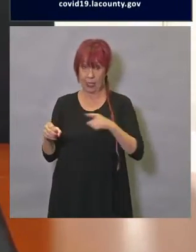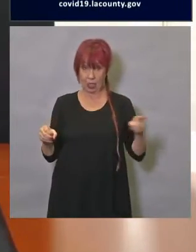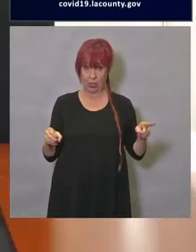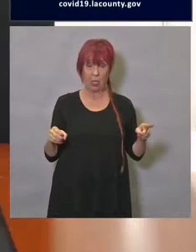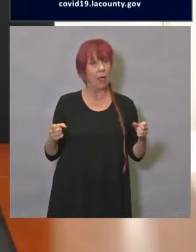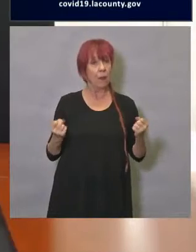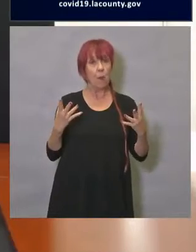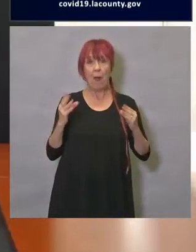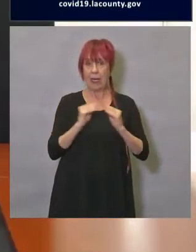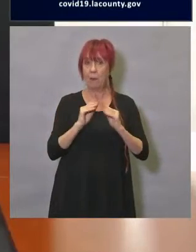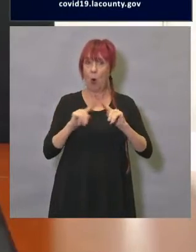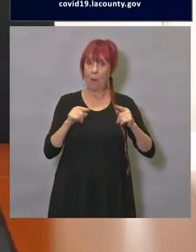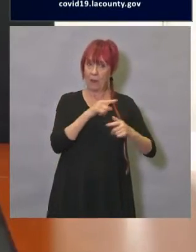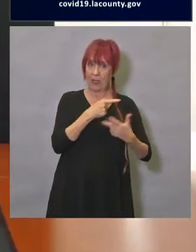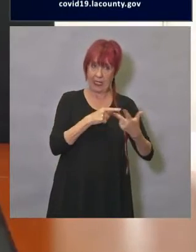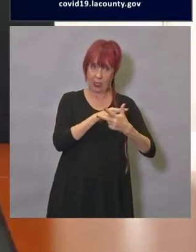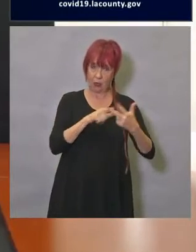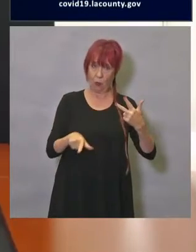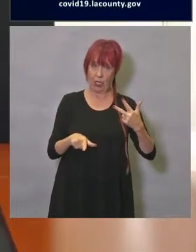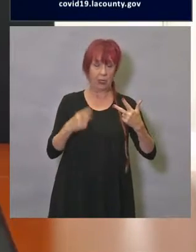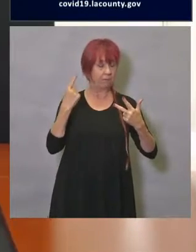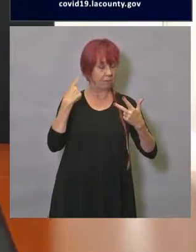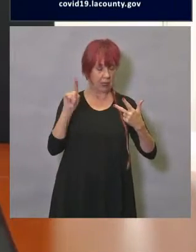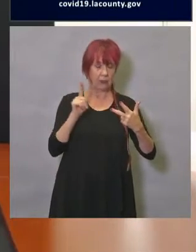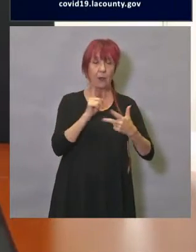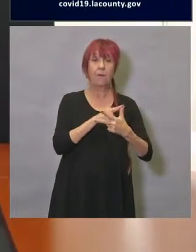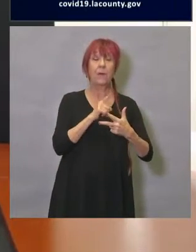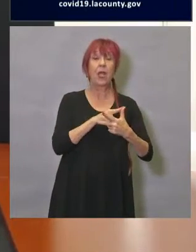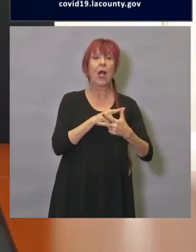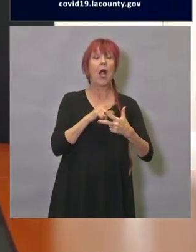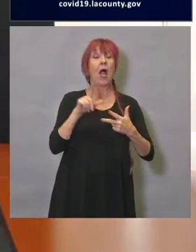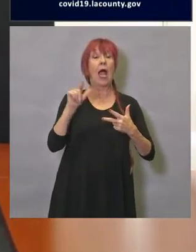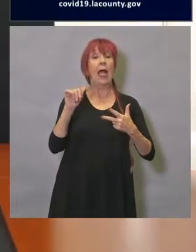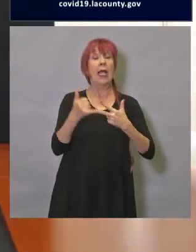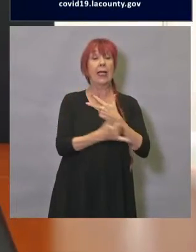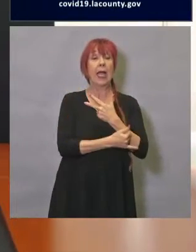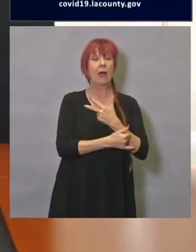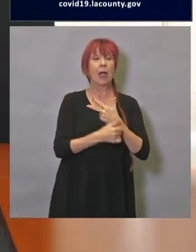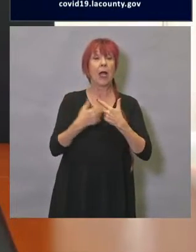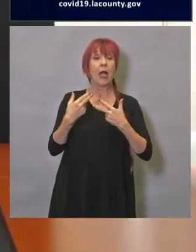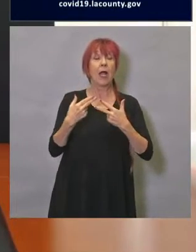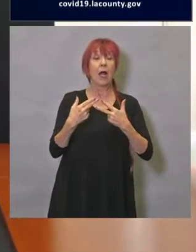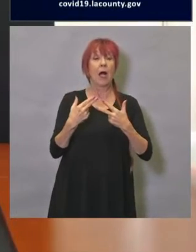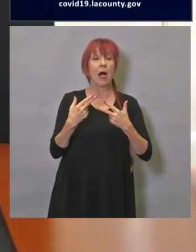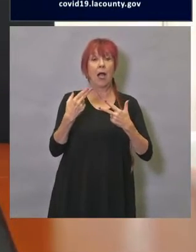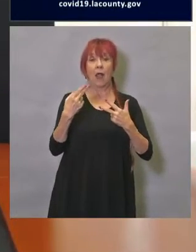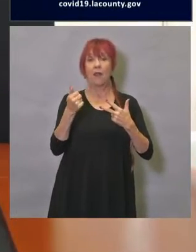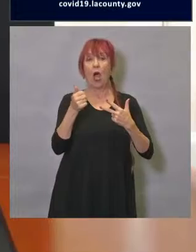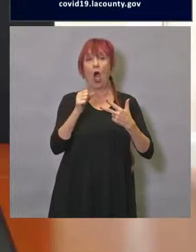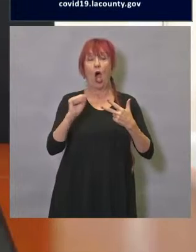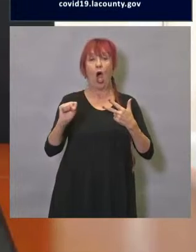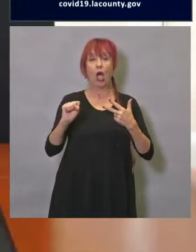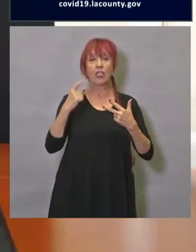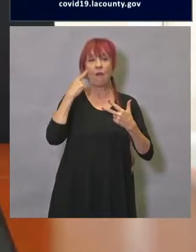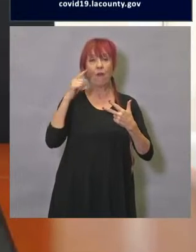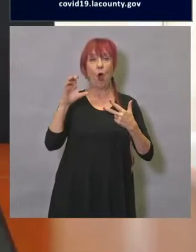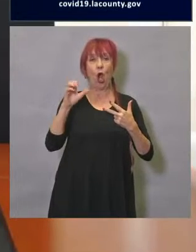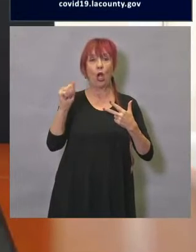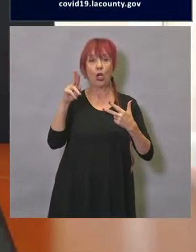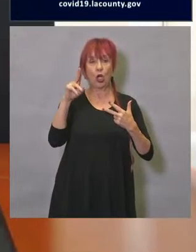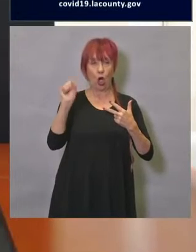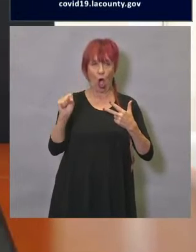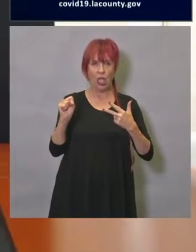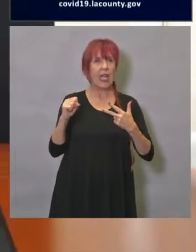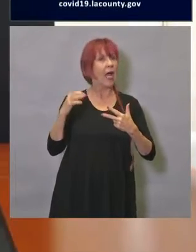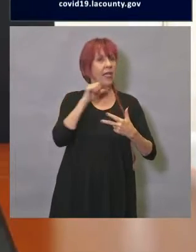and some of their successes. Across Los Angeles County, Sahas for Cause, a nonprofit organization that's dedicated